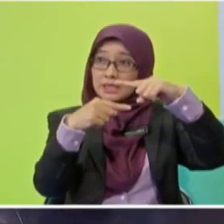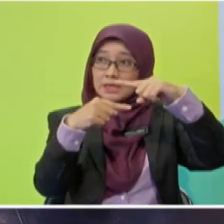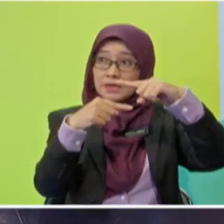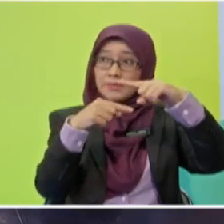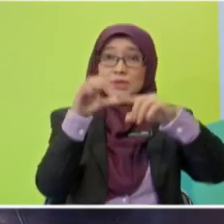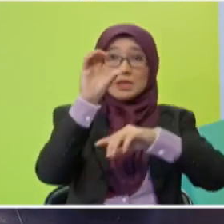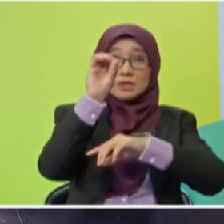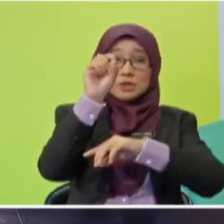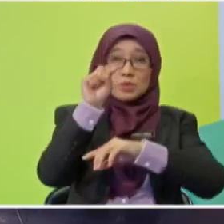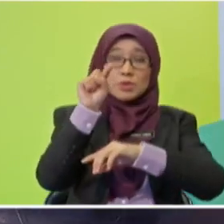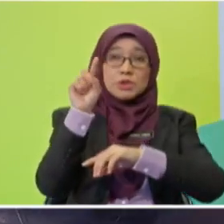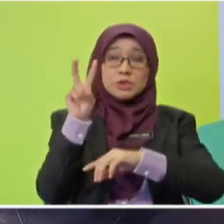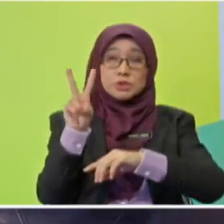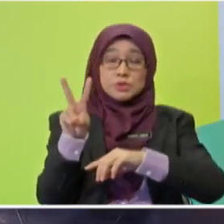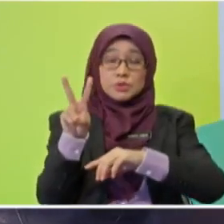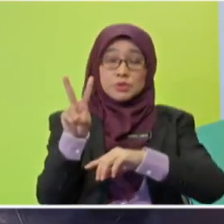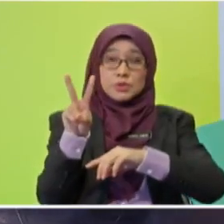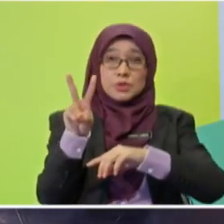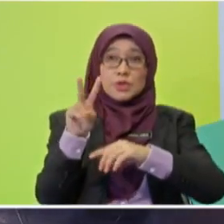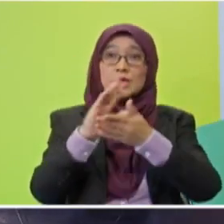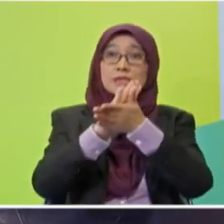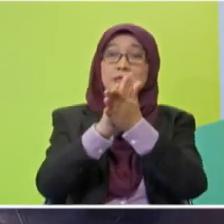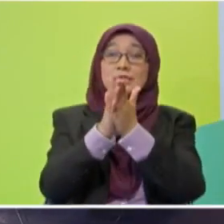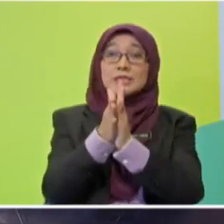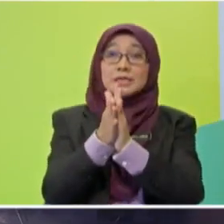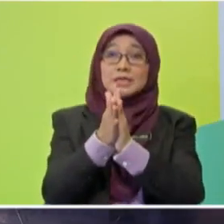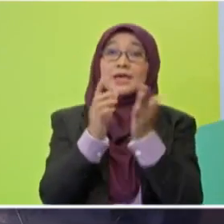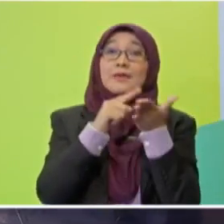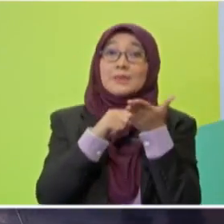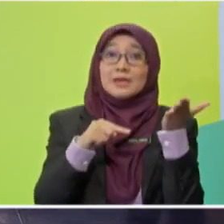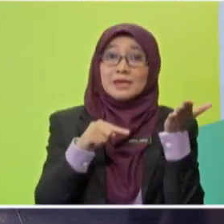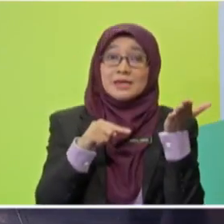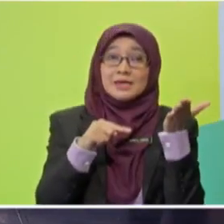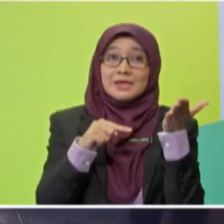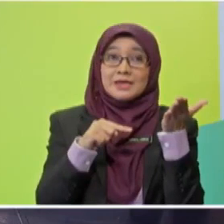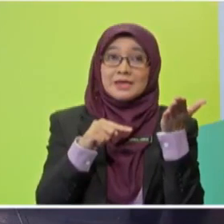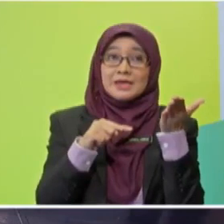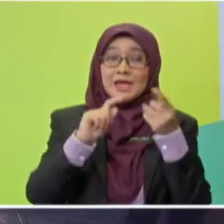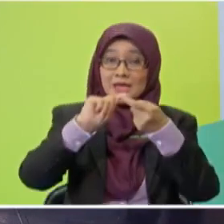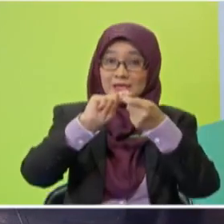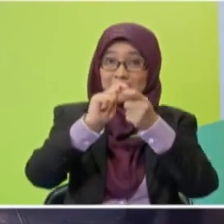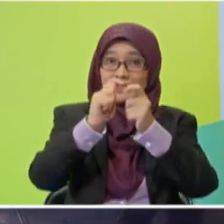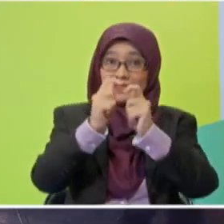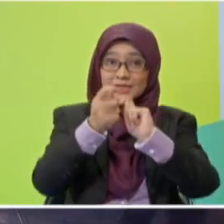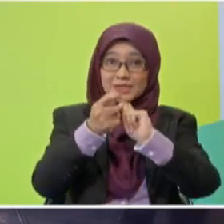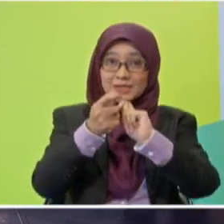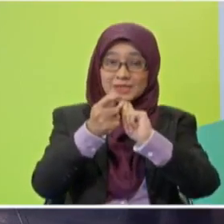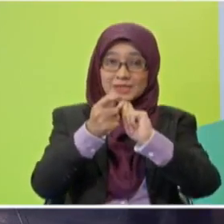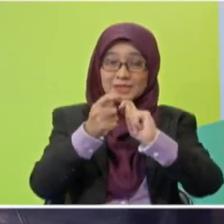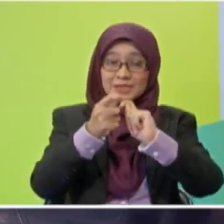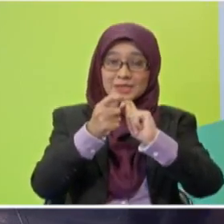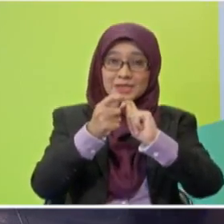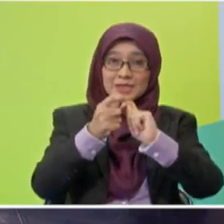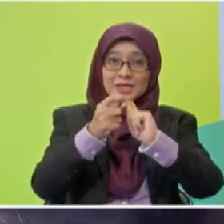from 0.2. Can you? Yeah. Okay, let me try this. Okay, first step, we convert the decimal, we convert the divisor into